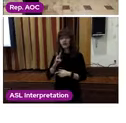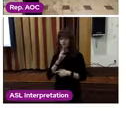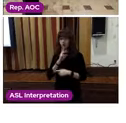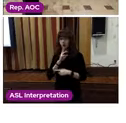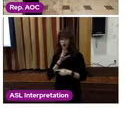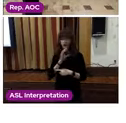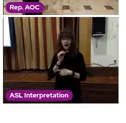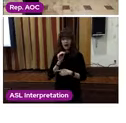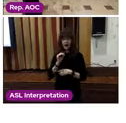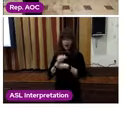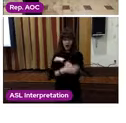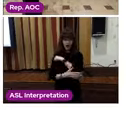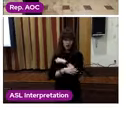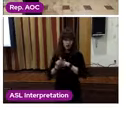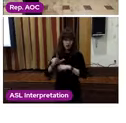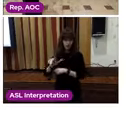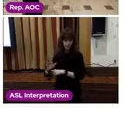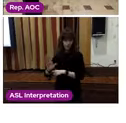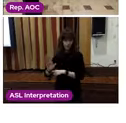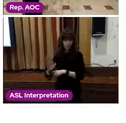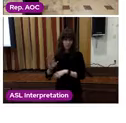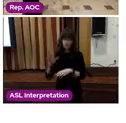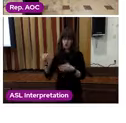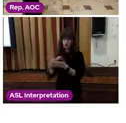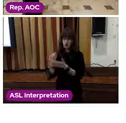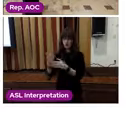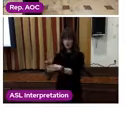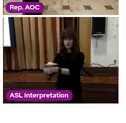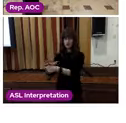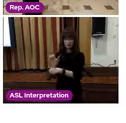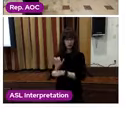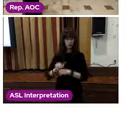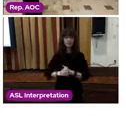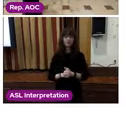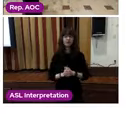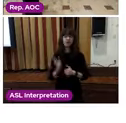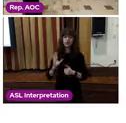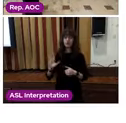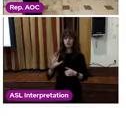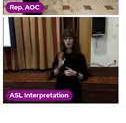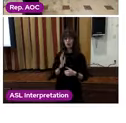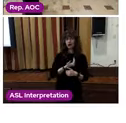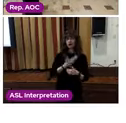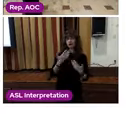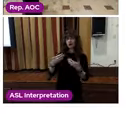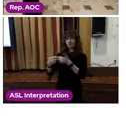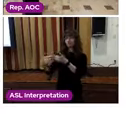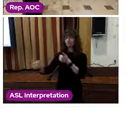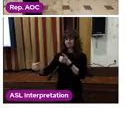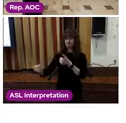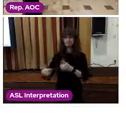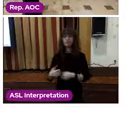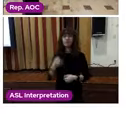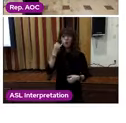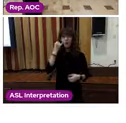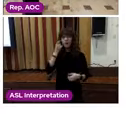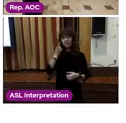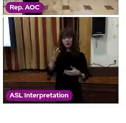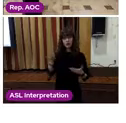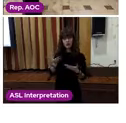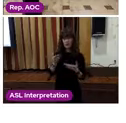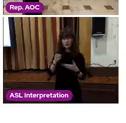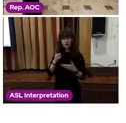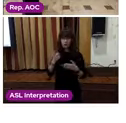a new congressional district. And they were part of our district. So if you are here and you happen to